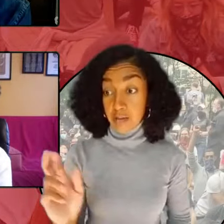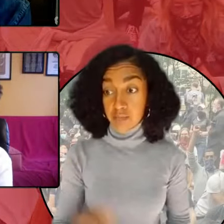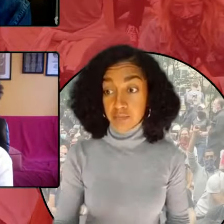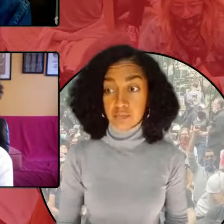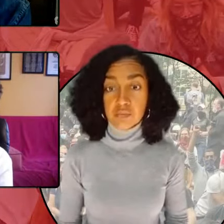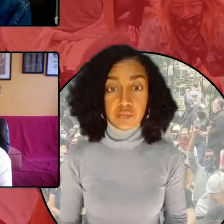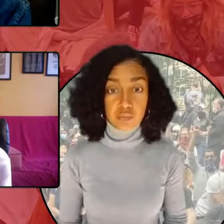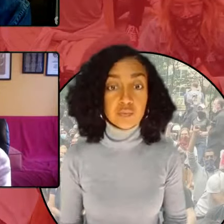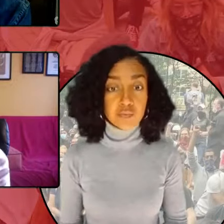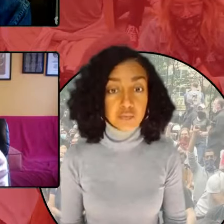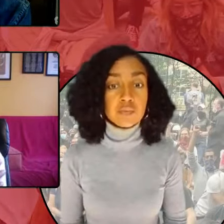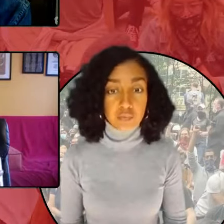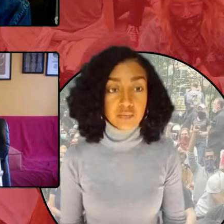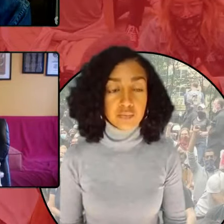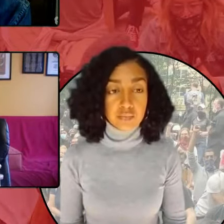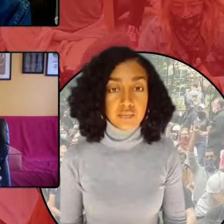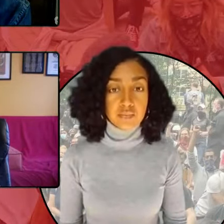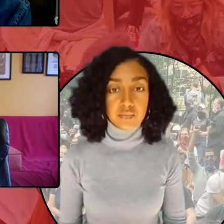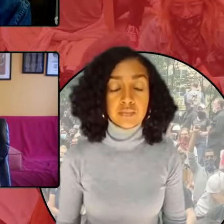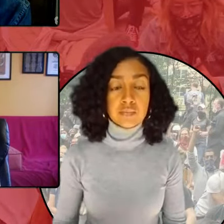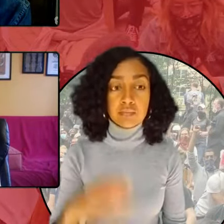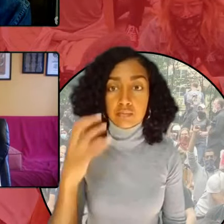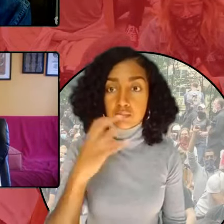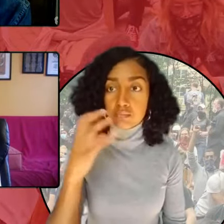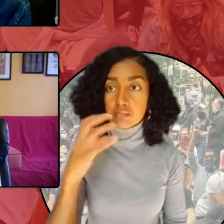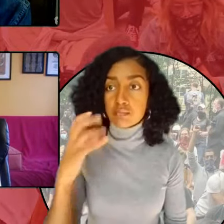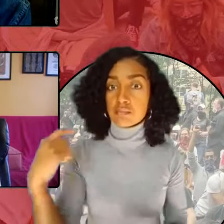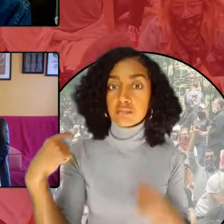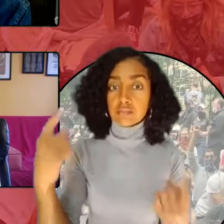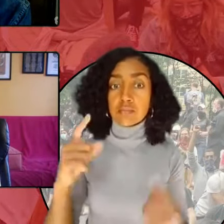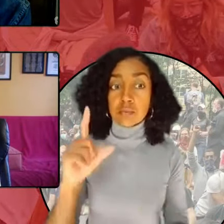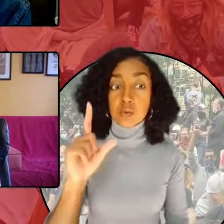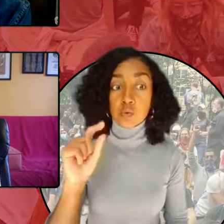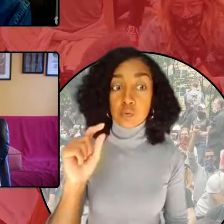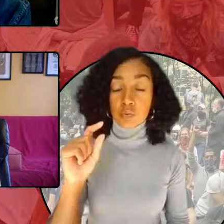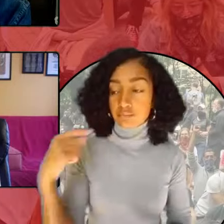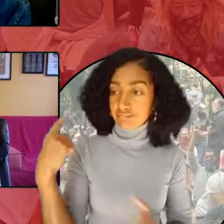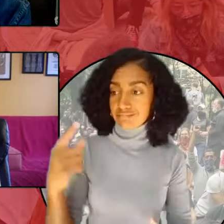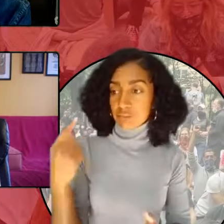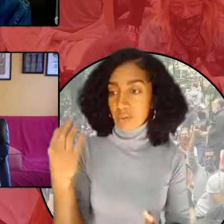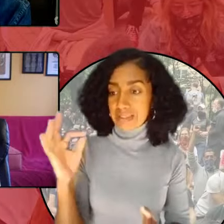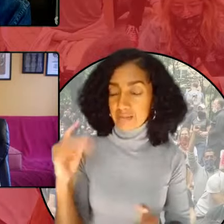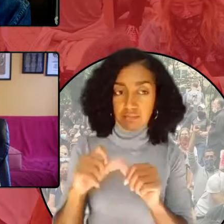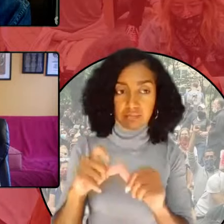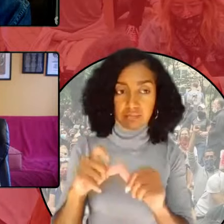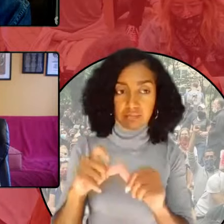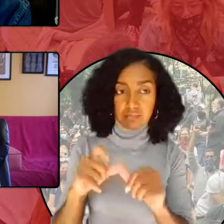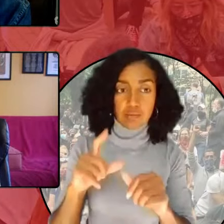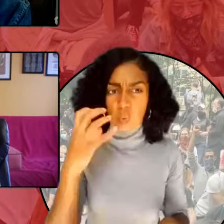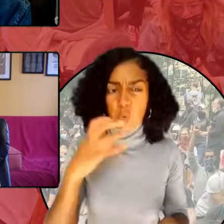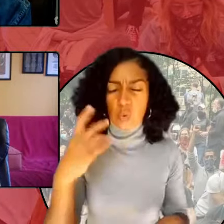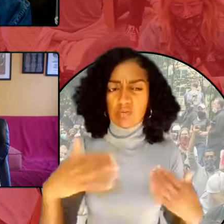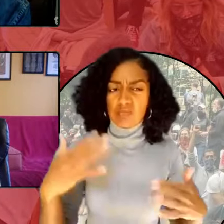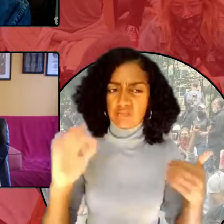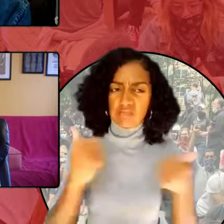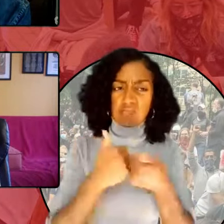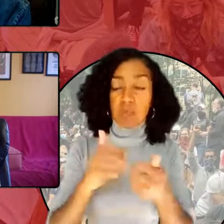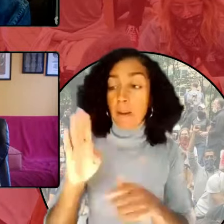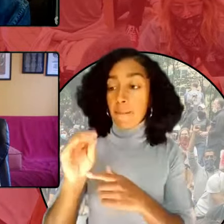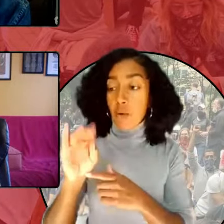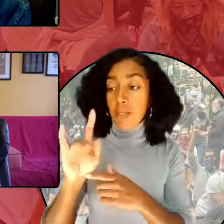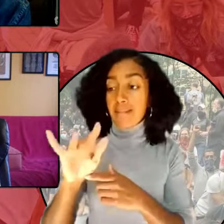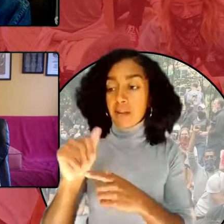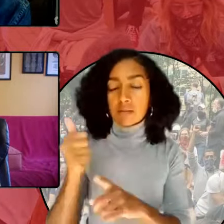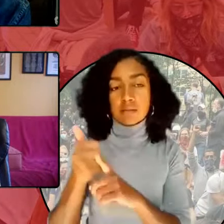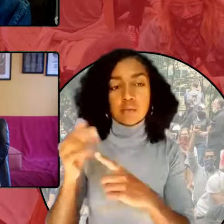is enormously challenging. I mean, in Bolivia, it's a very unique example specifically because